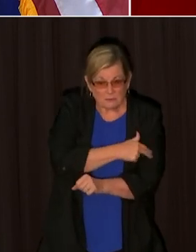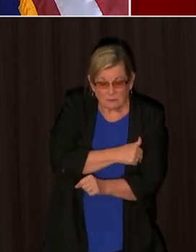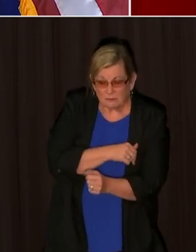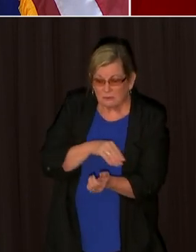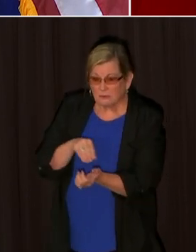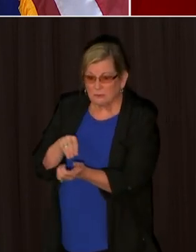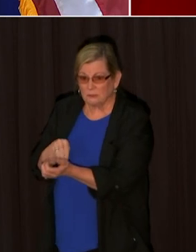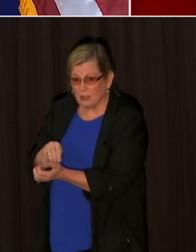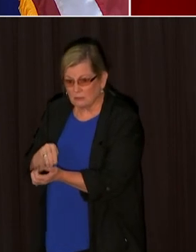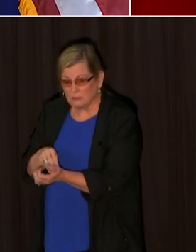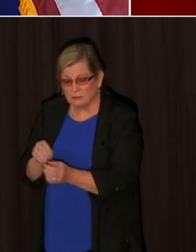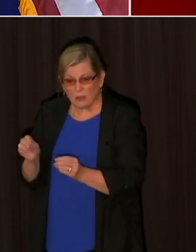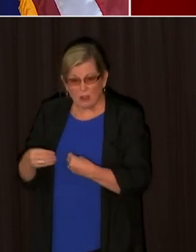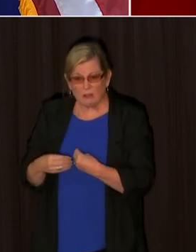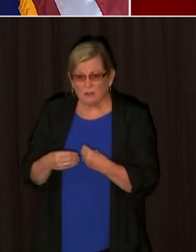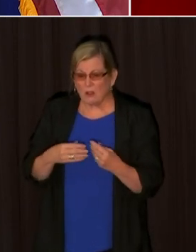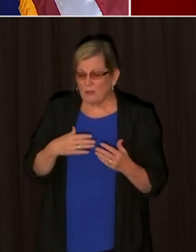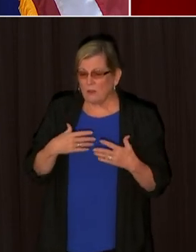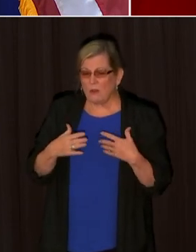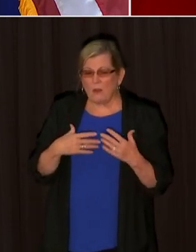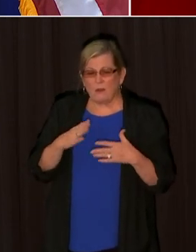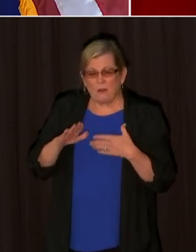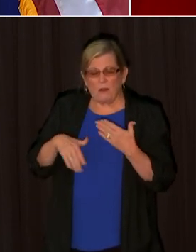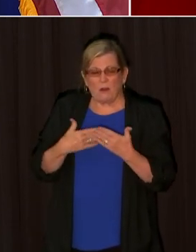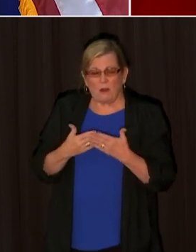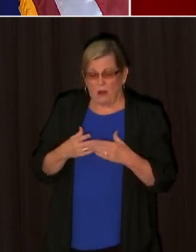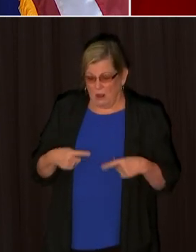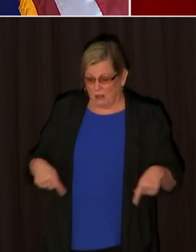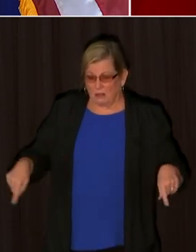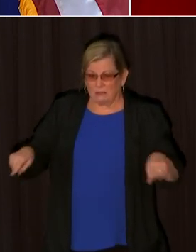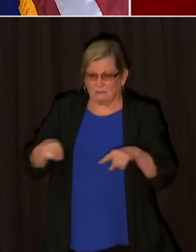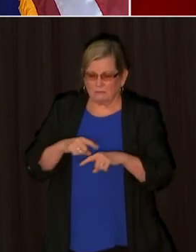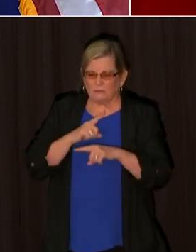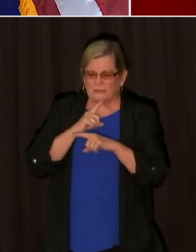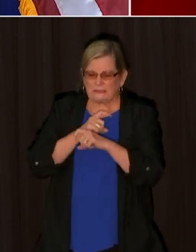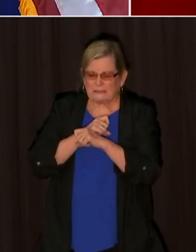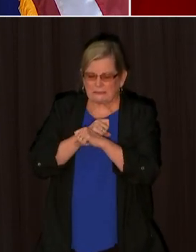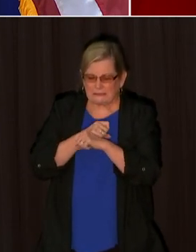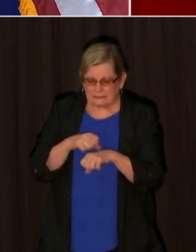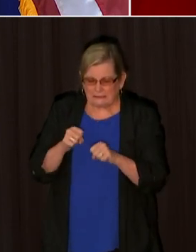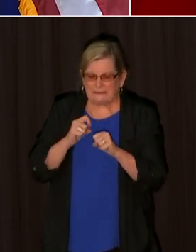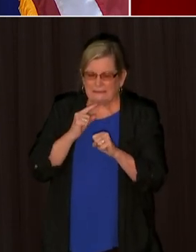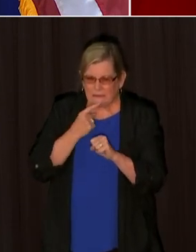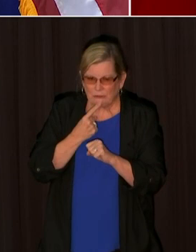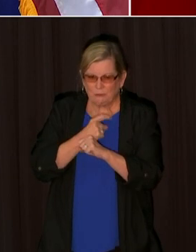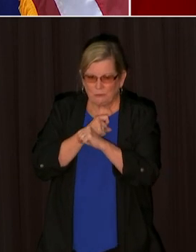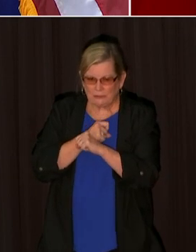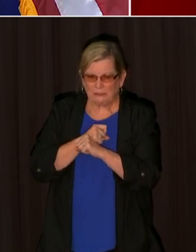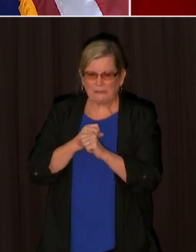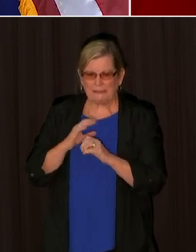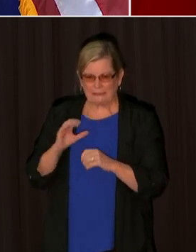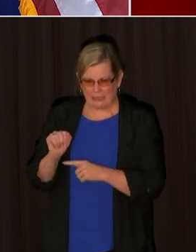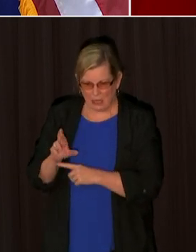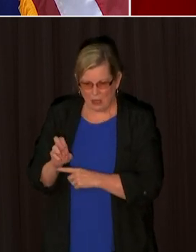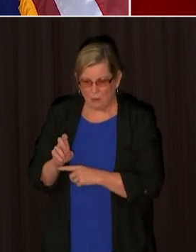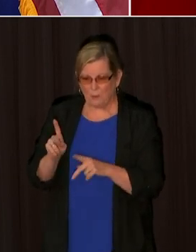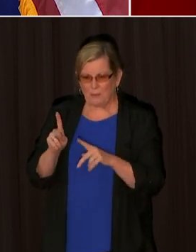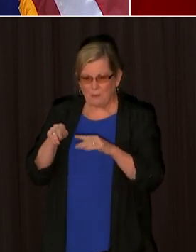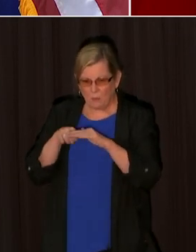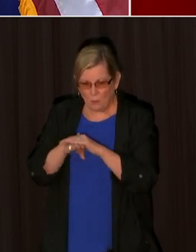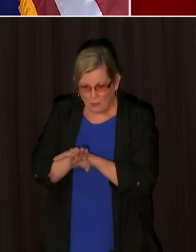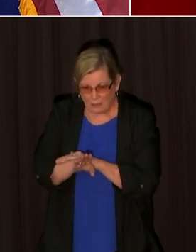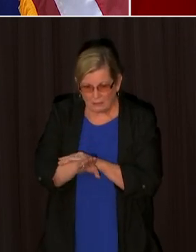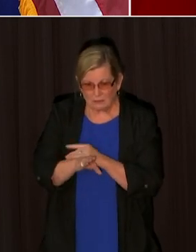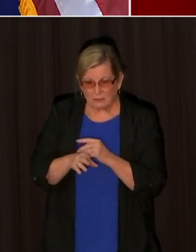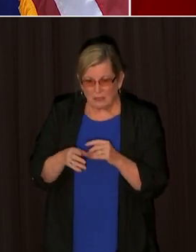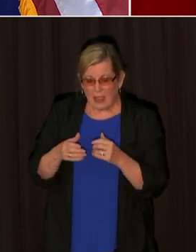extreme precautions in terms of making sure that they are triaging people at the beginning of their visit to understand how to segment the population